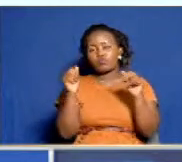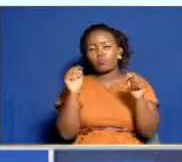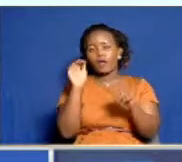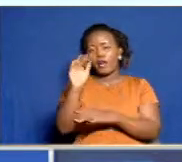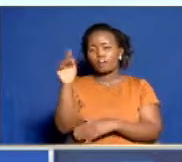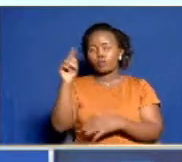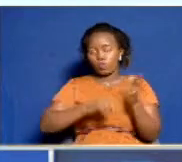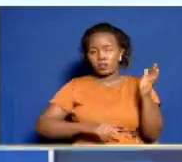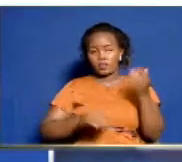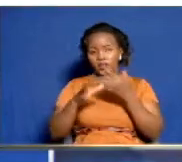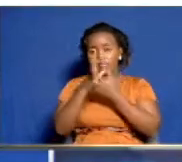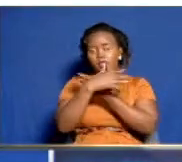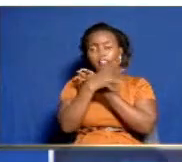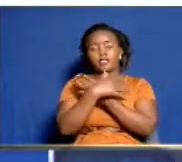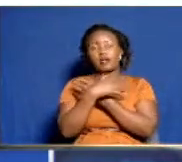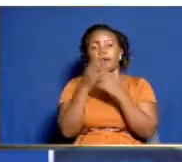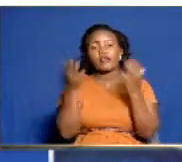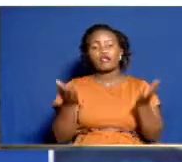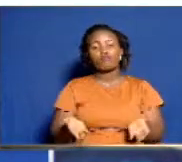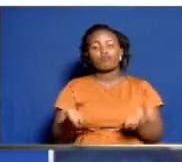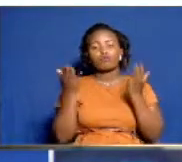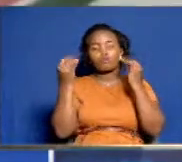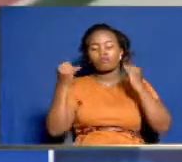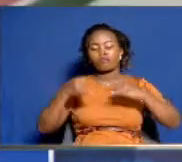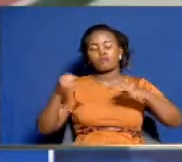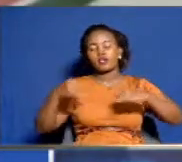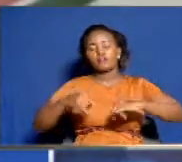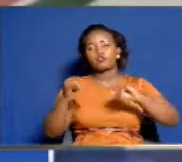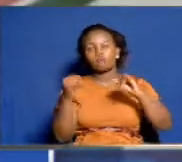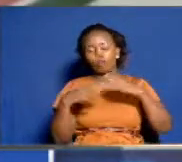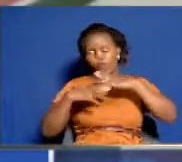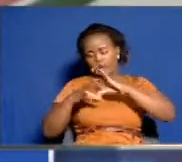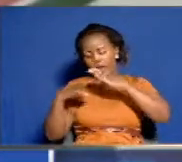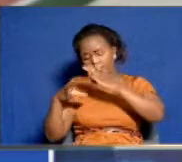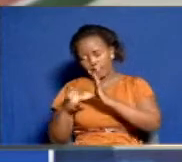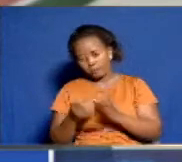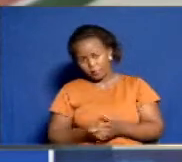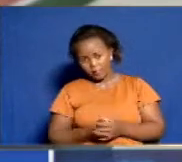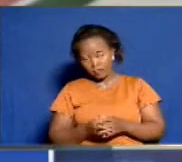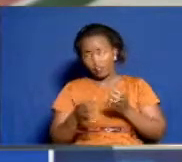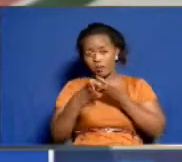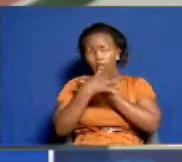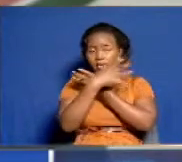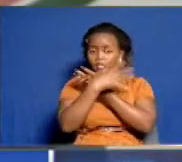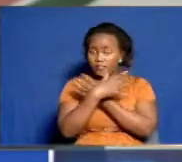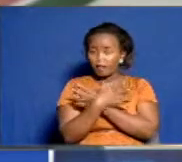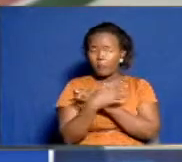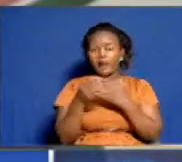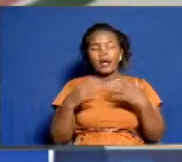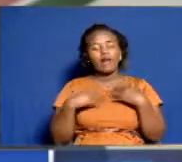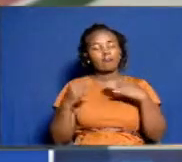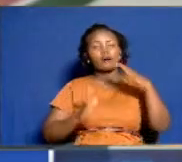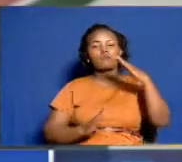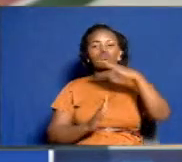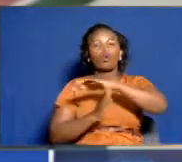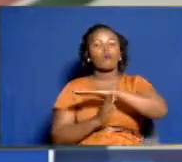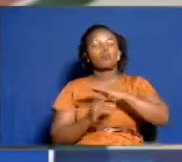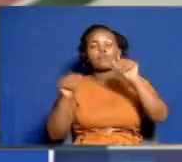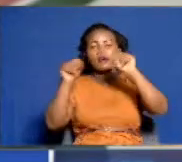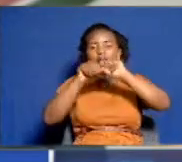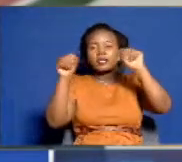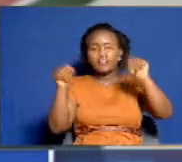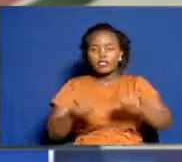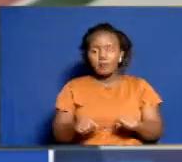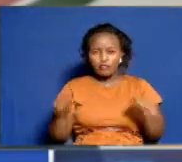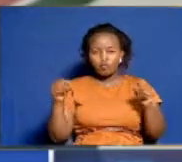in improving the conceptualization of assessments. In Germany, there are very key elaborate systems and structures for assessment of